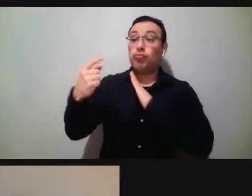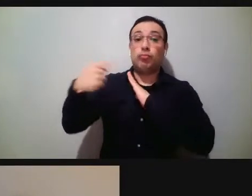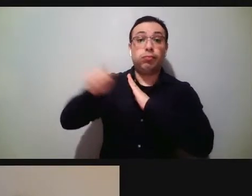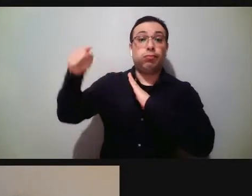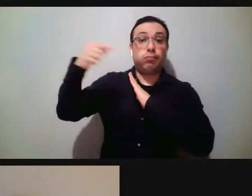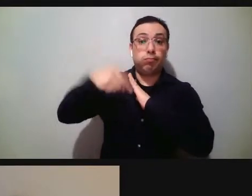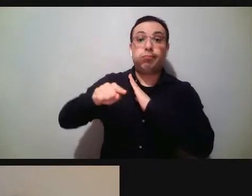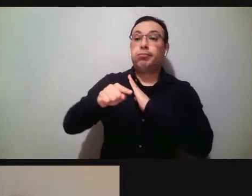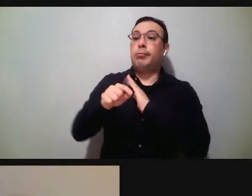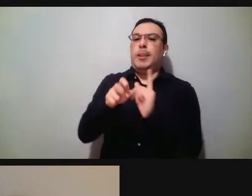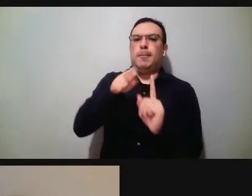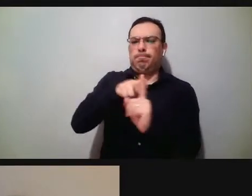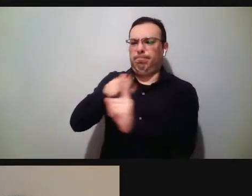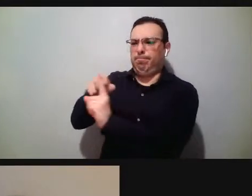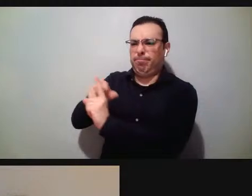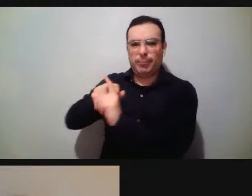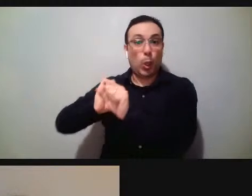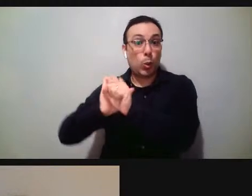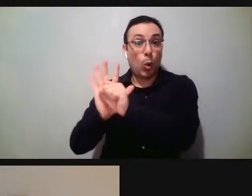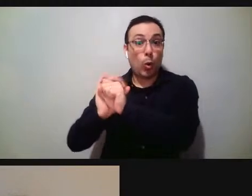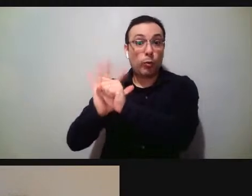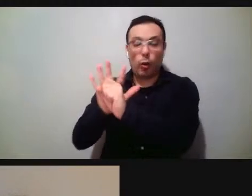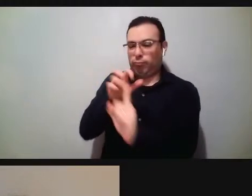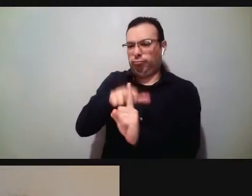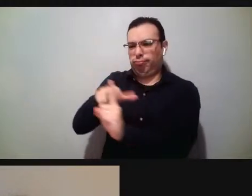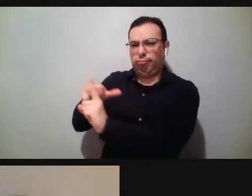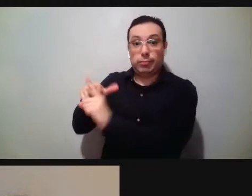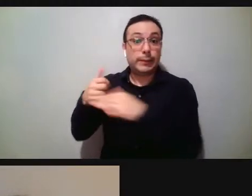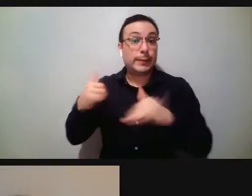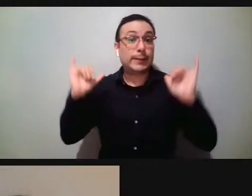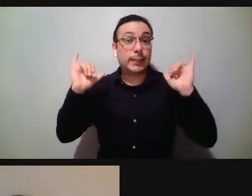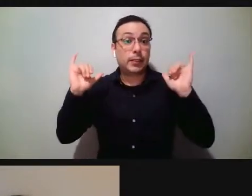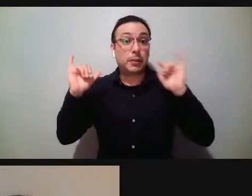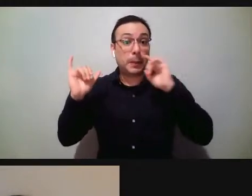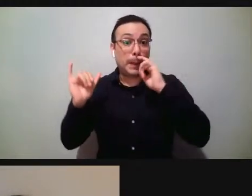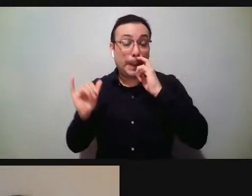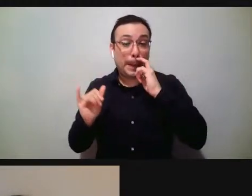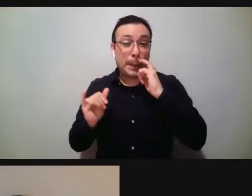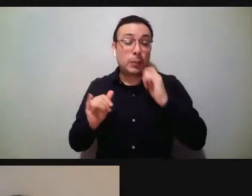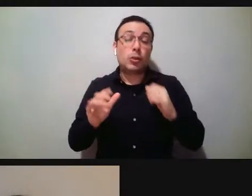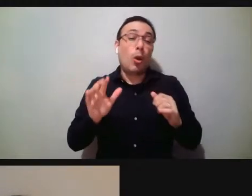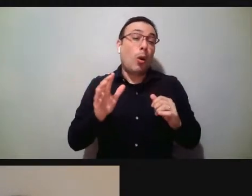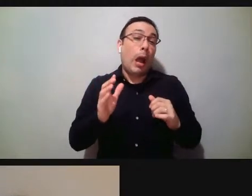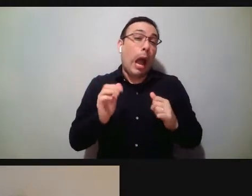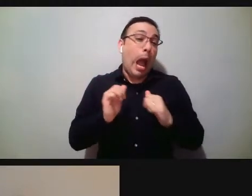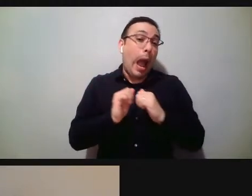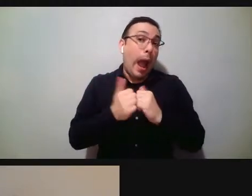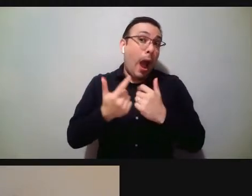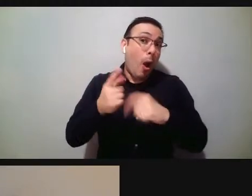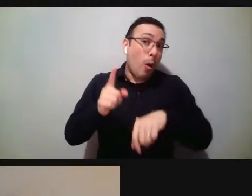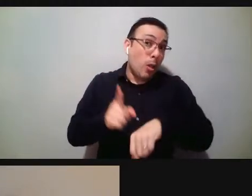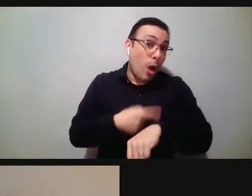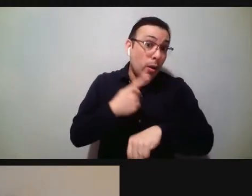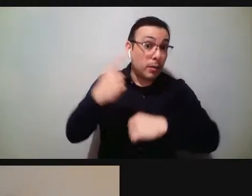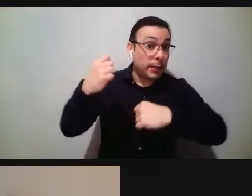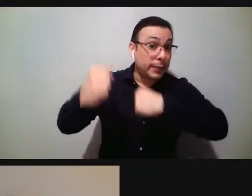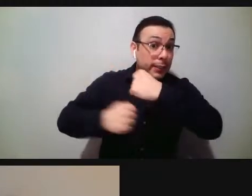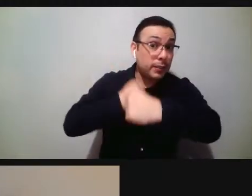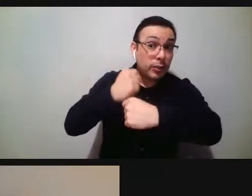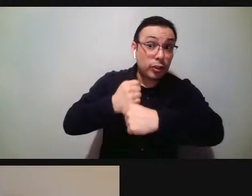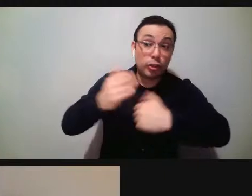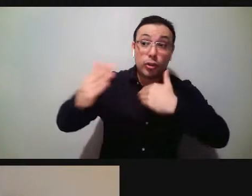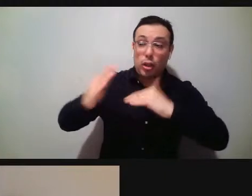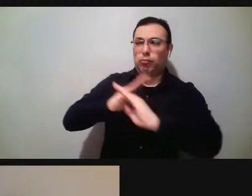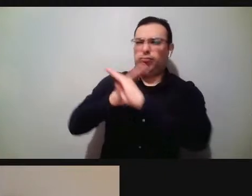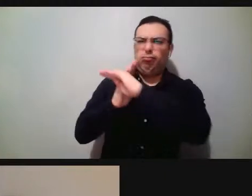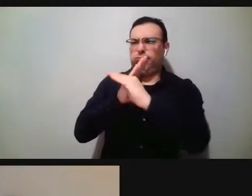some durability. I think, you know, more thinking about on kind of how many years it will be durable. I think what we don't know